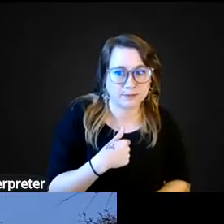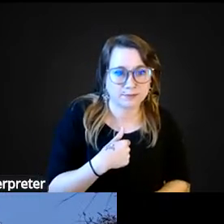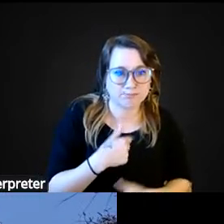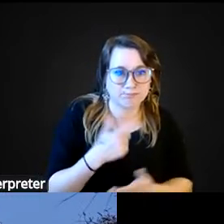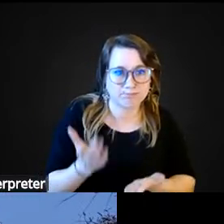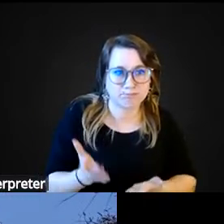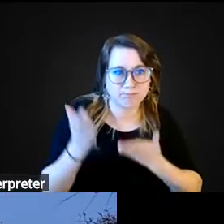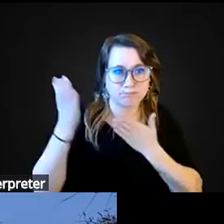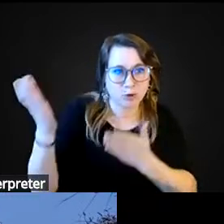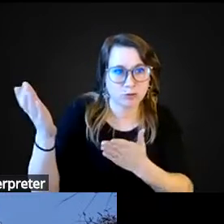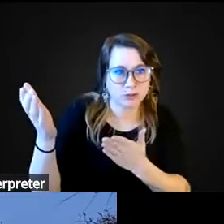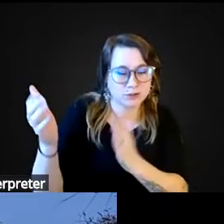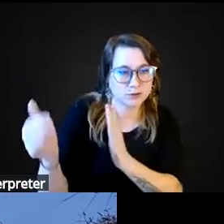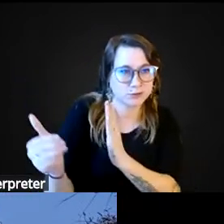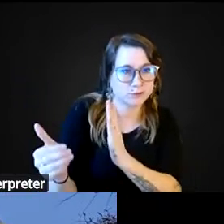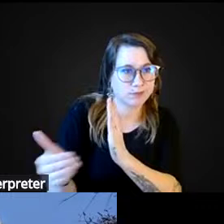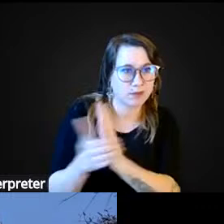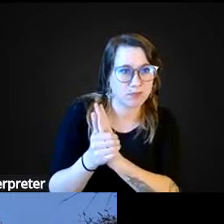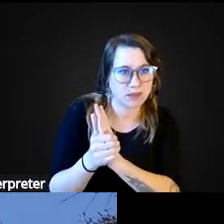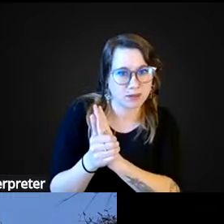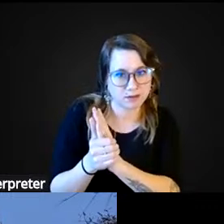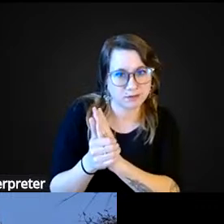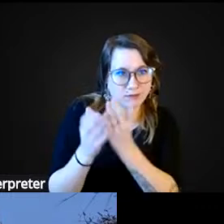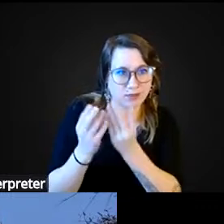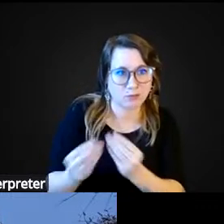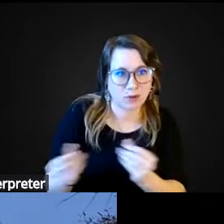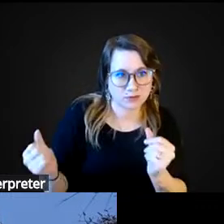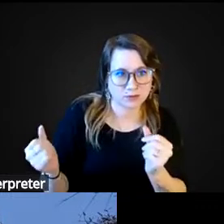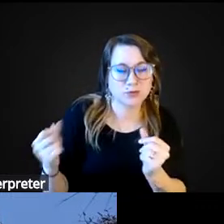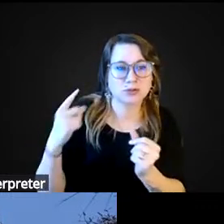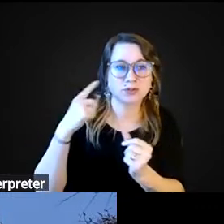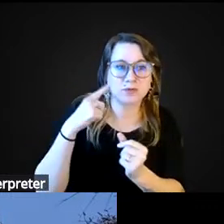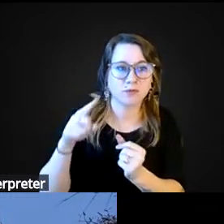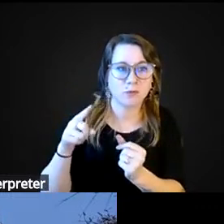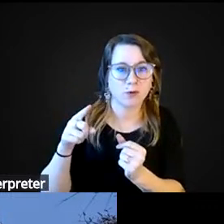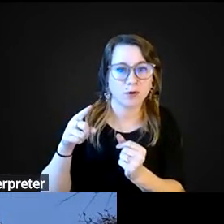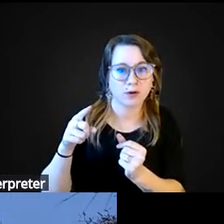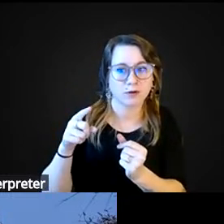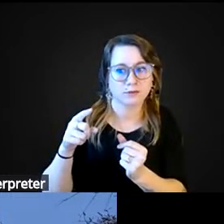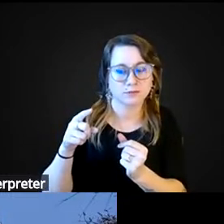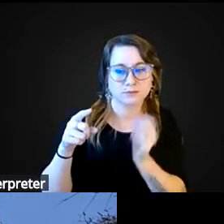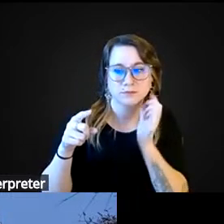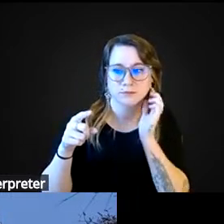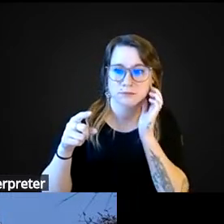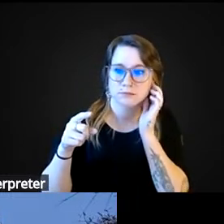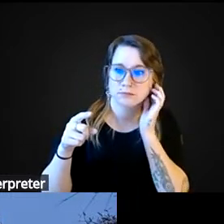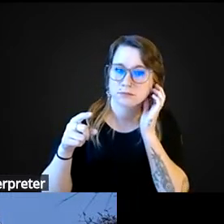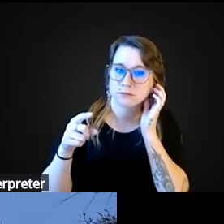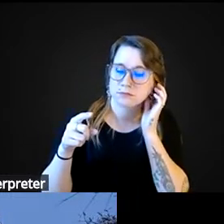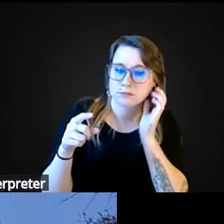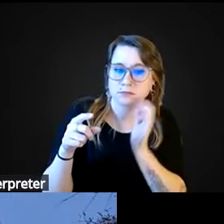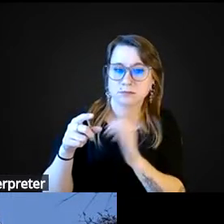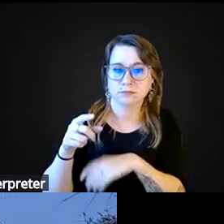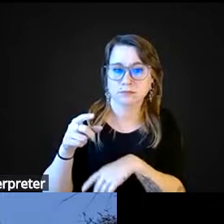motion to amend the resolution for the eminent domain